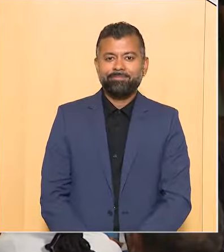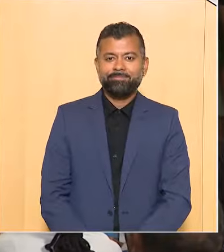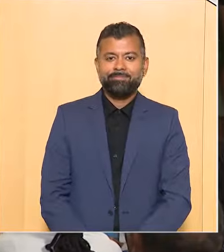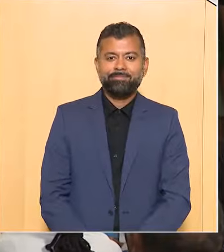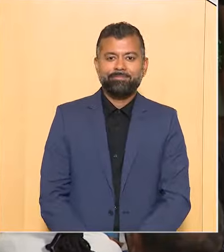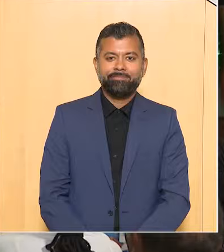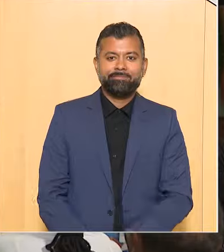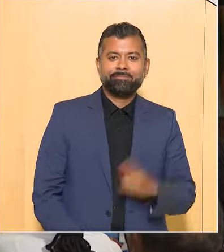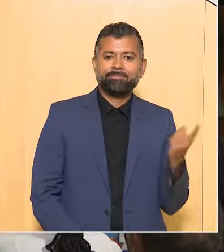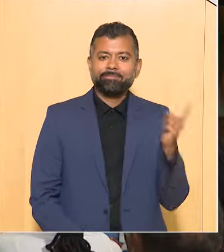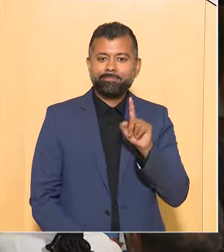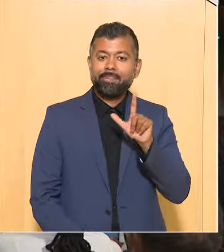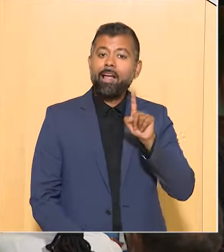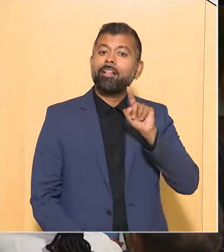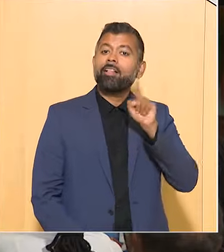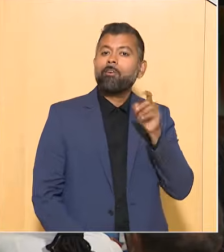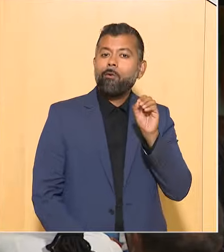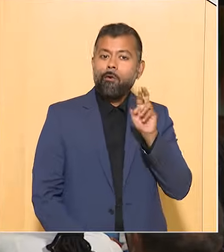Good morning, everyone.